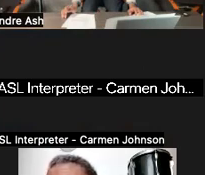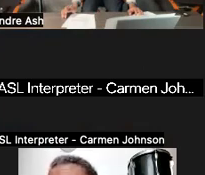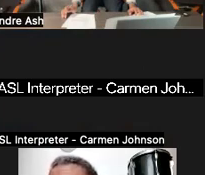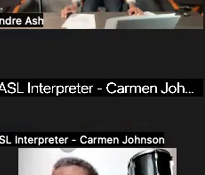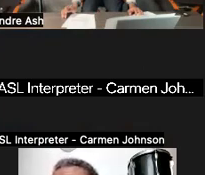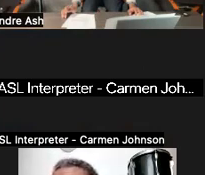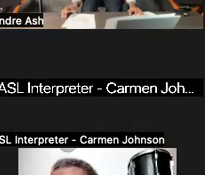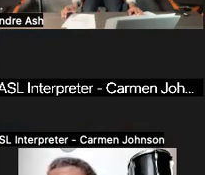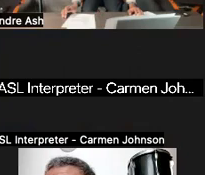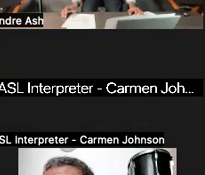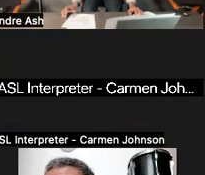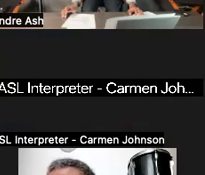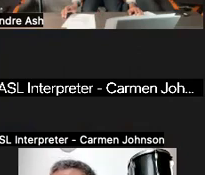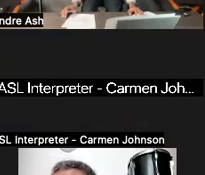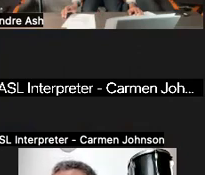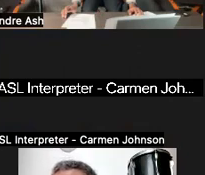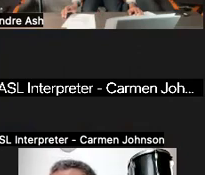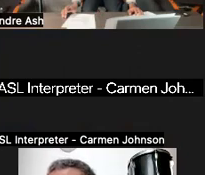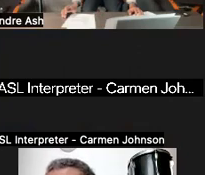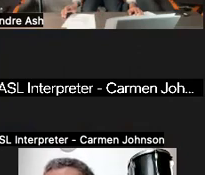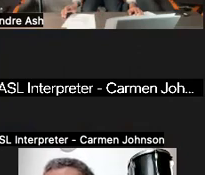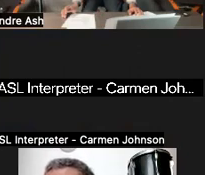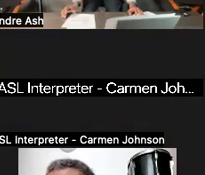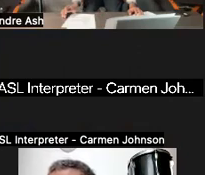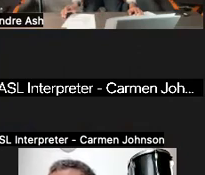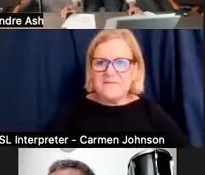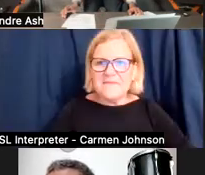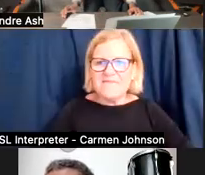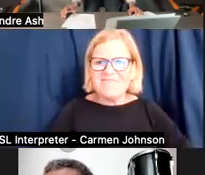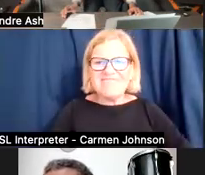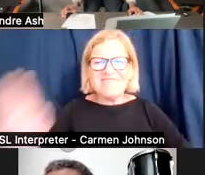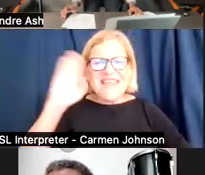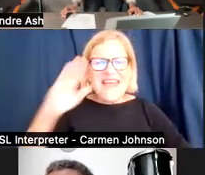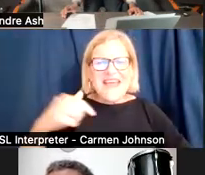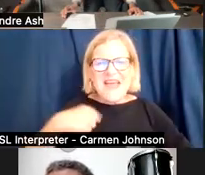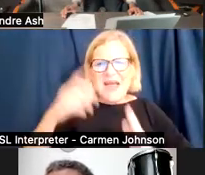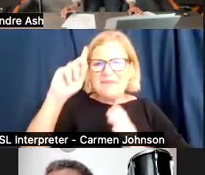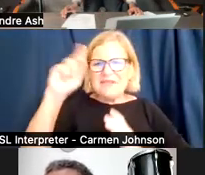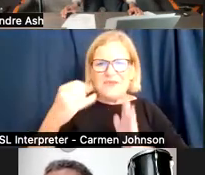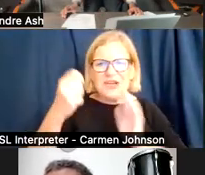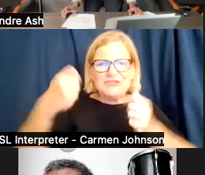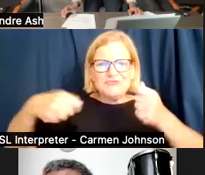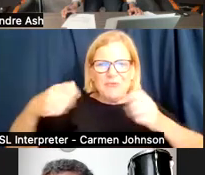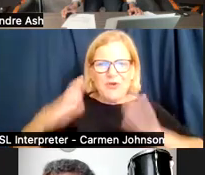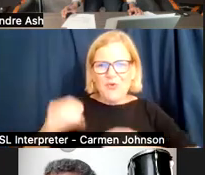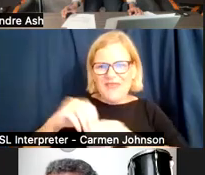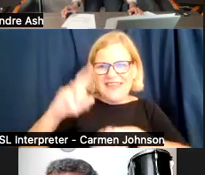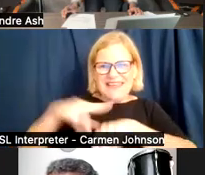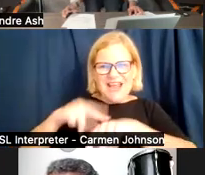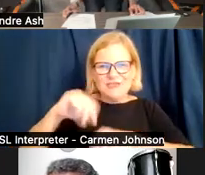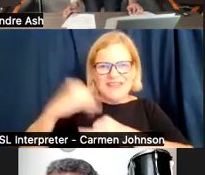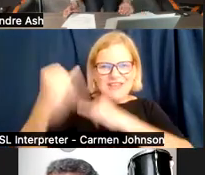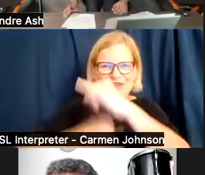Hi, this is Allan Colden. I'm a Detroit drummer with national and international